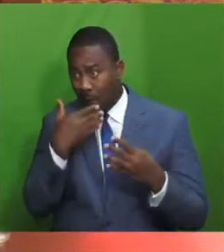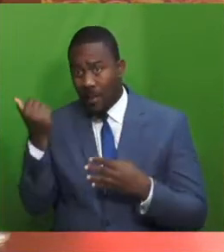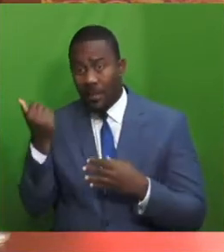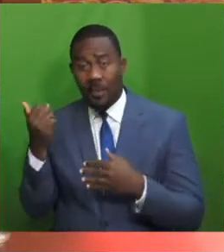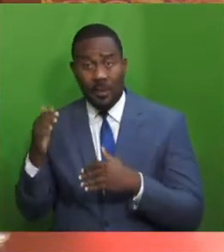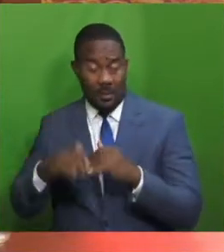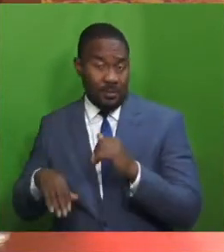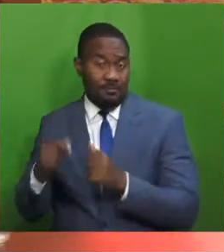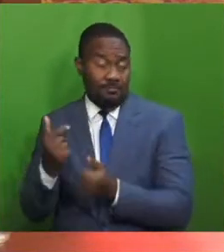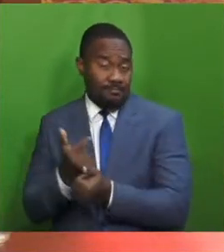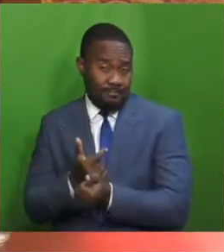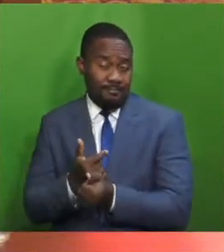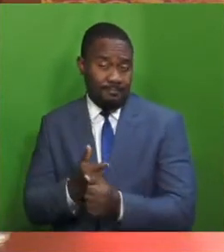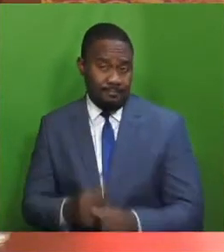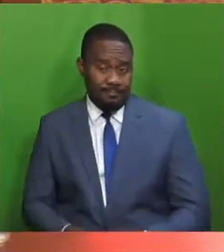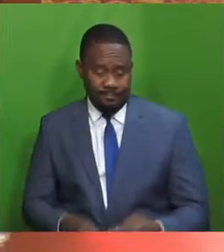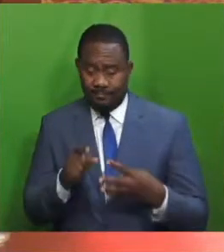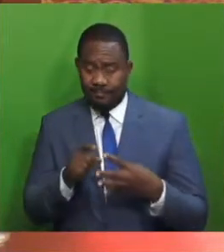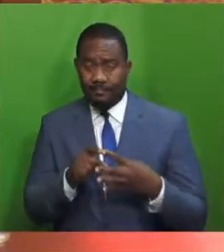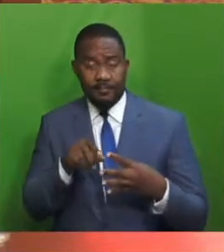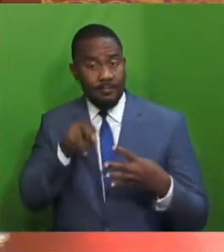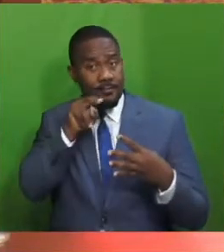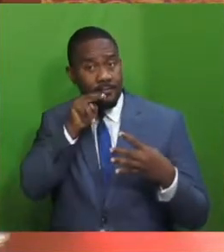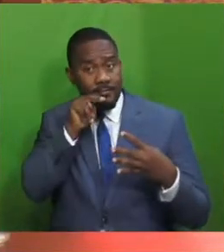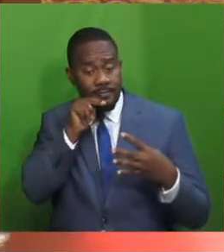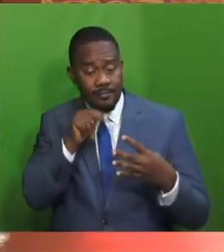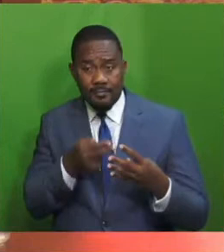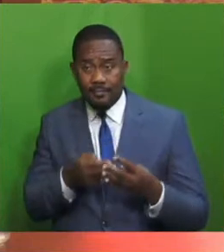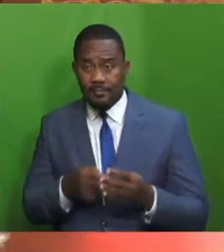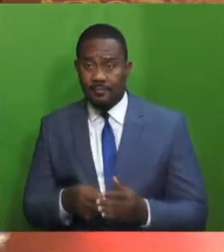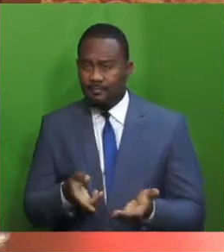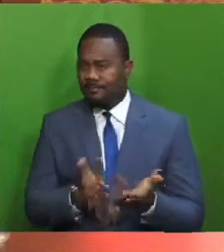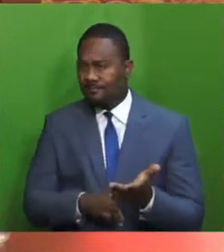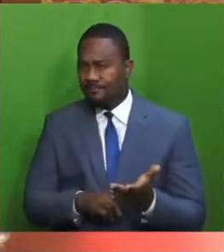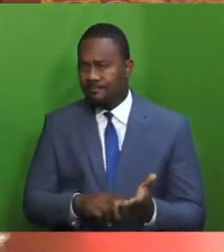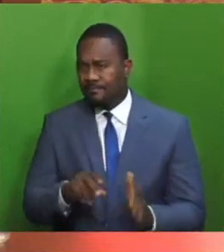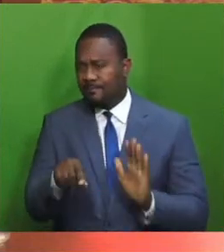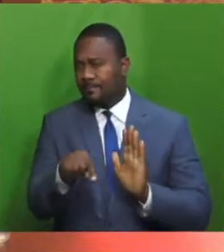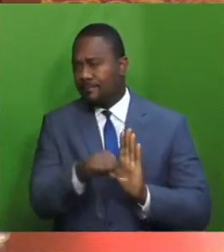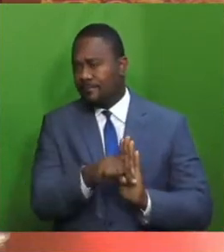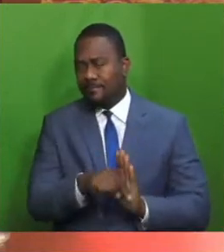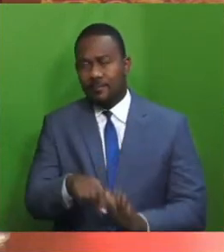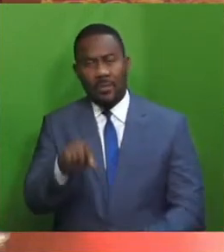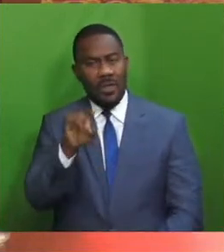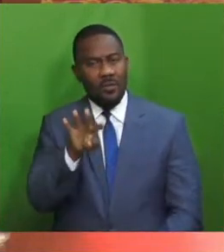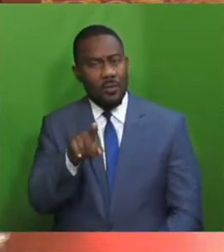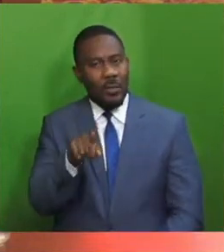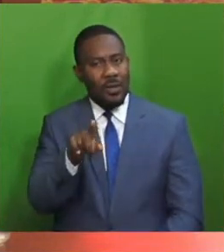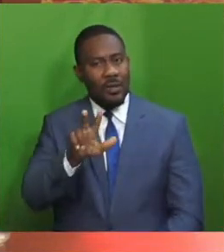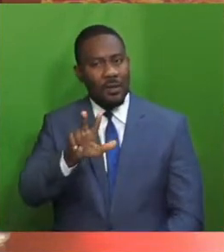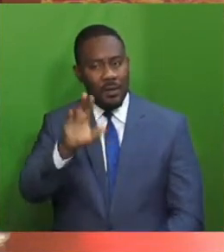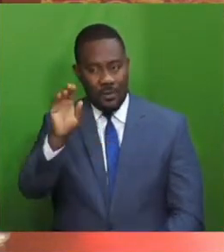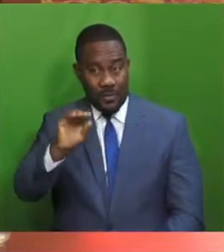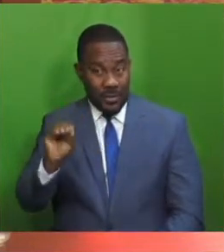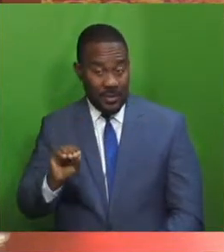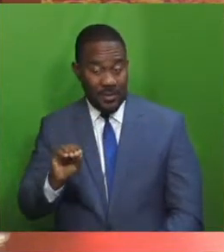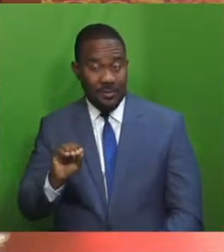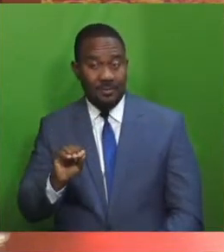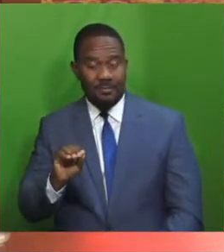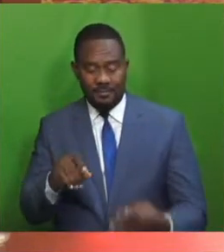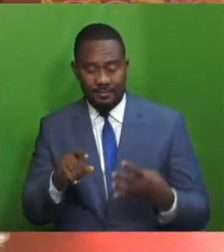than Ghana. Nigeria registered negative 4.3%